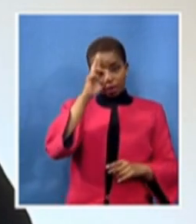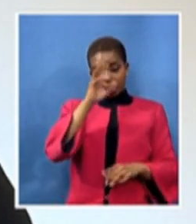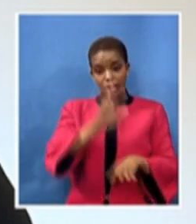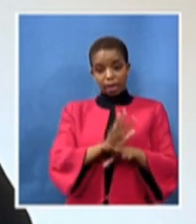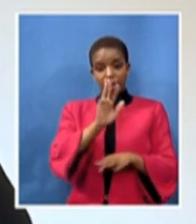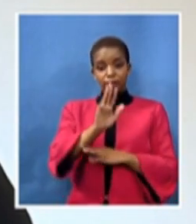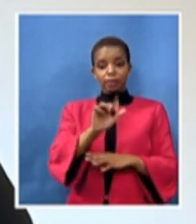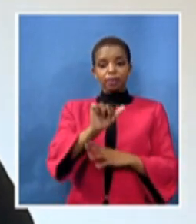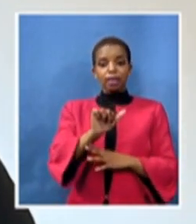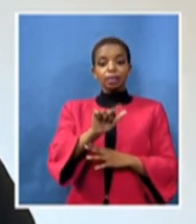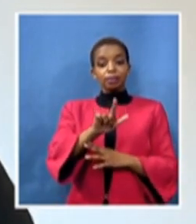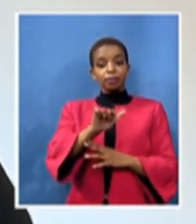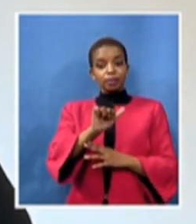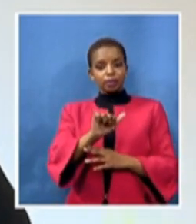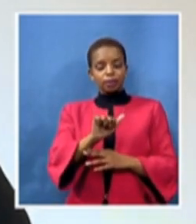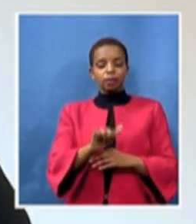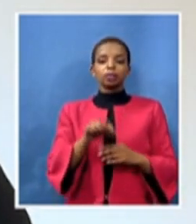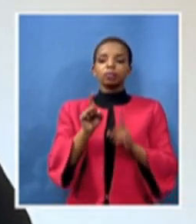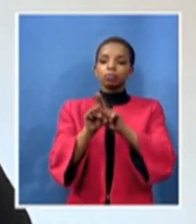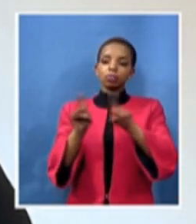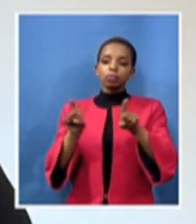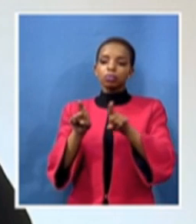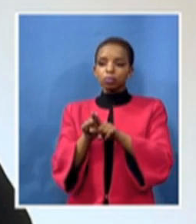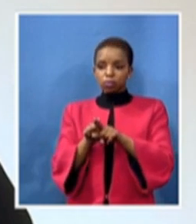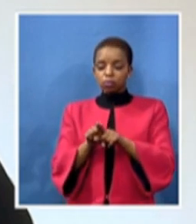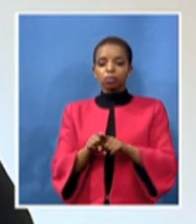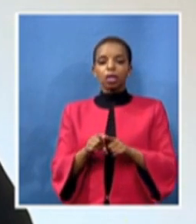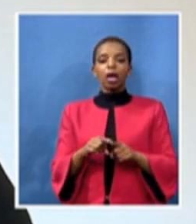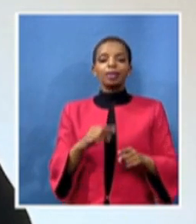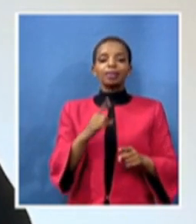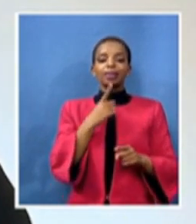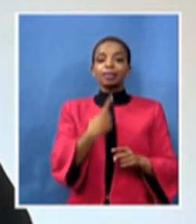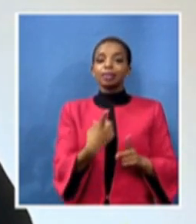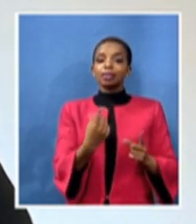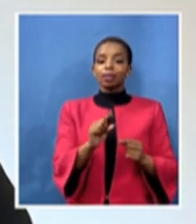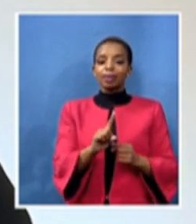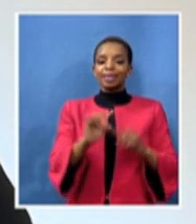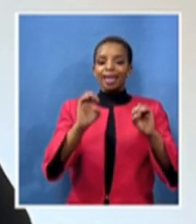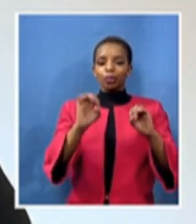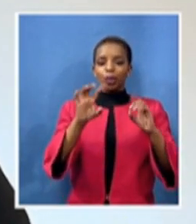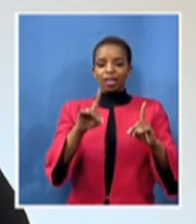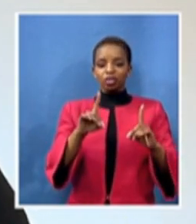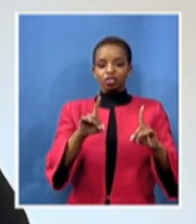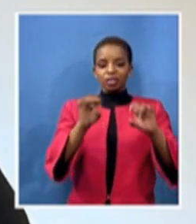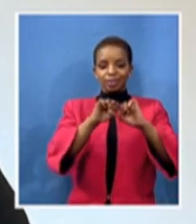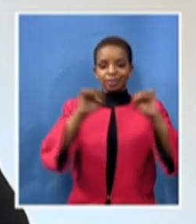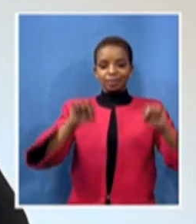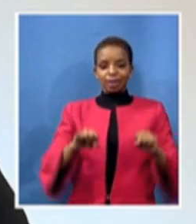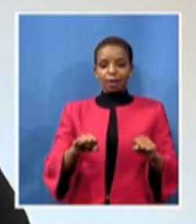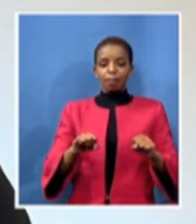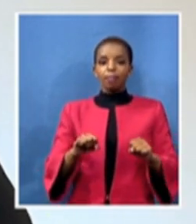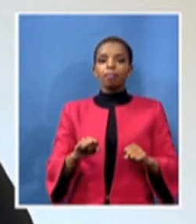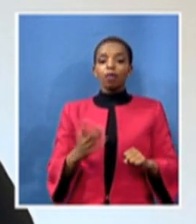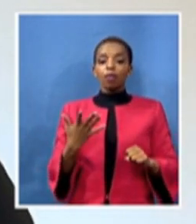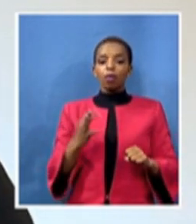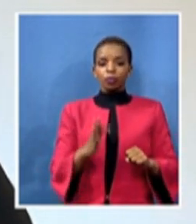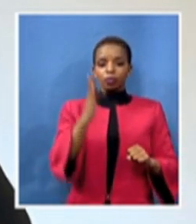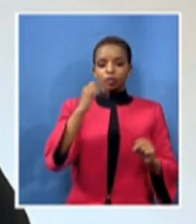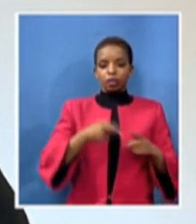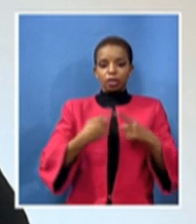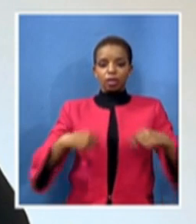of our country's future, the education system. They had sights on education system which sought